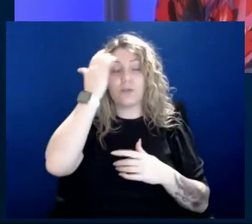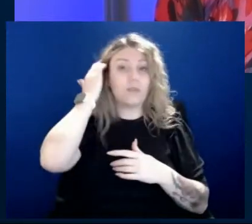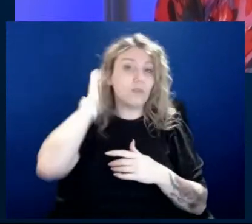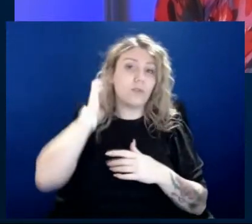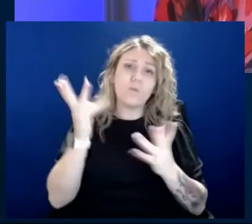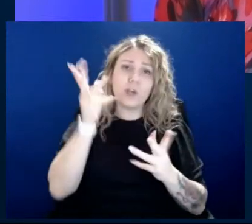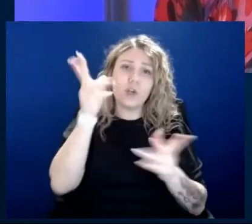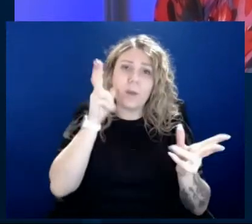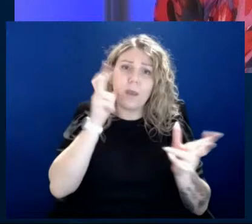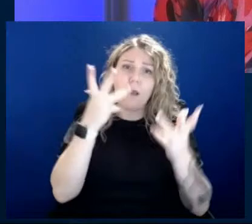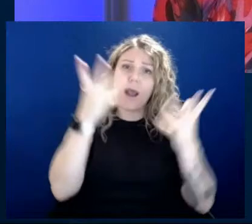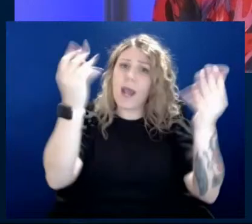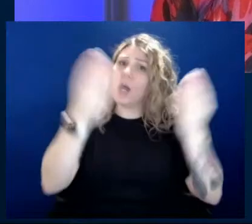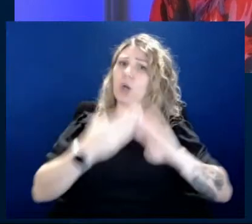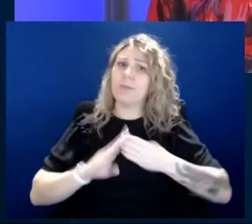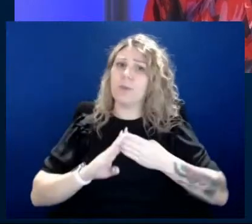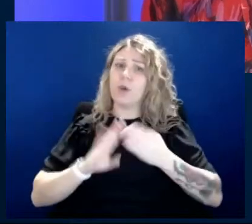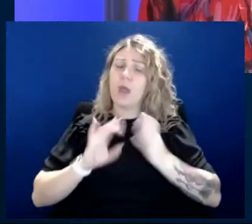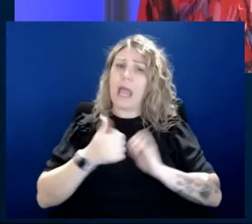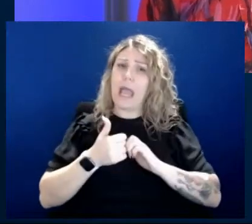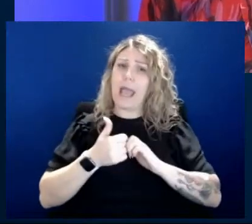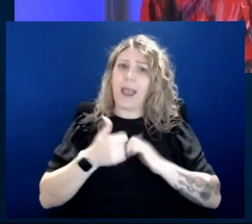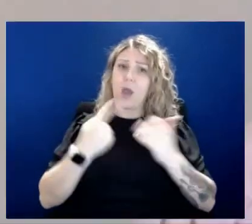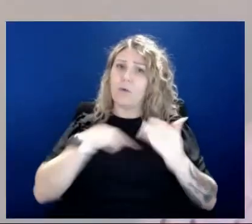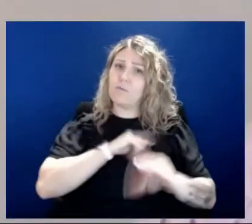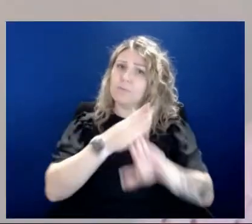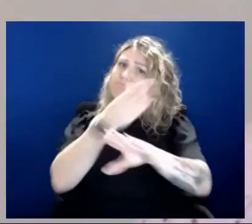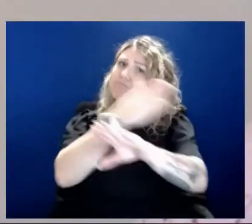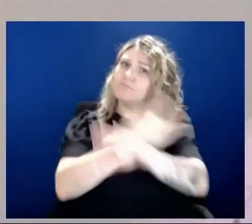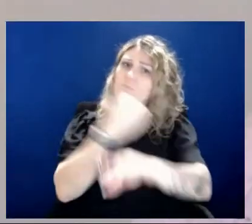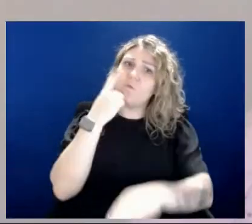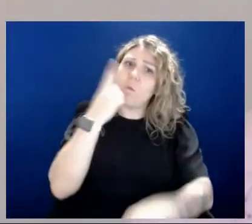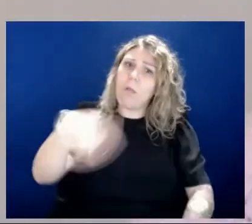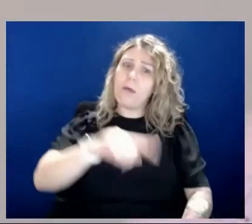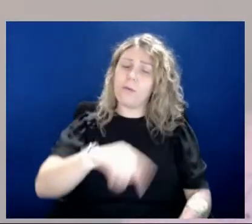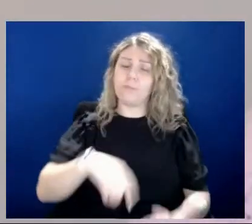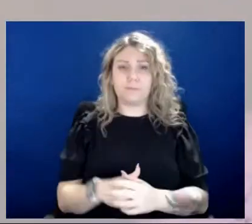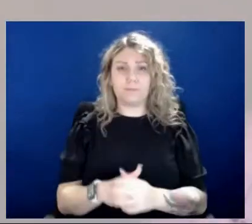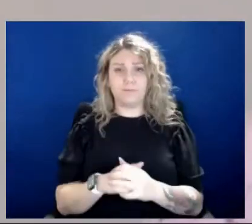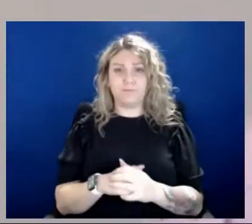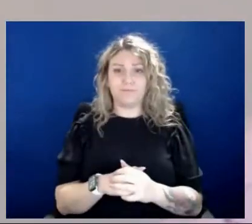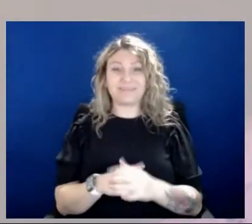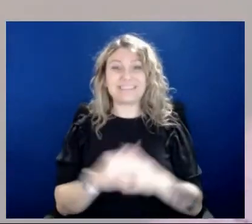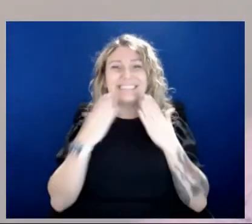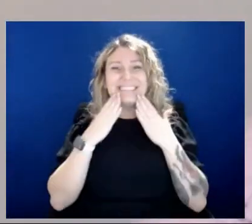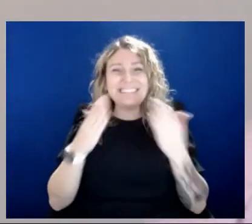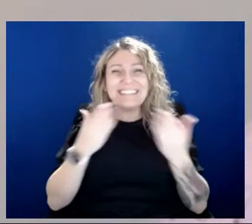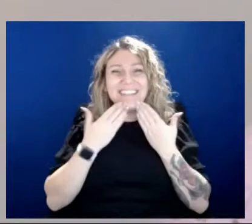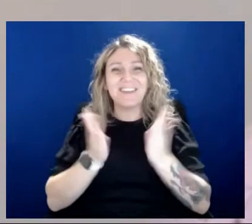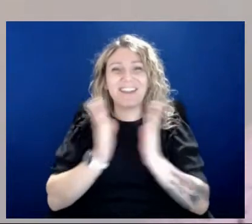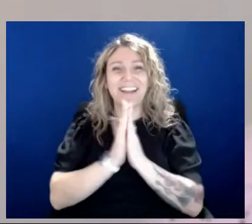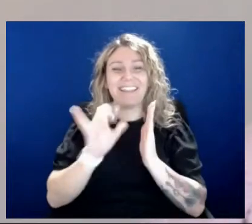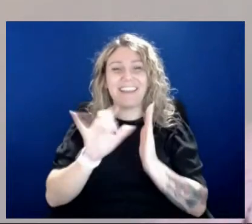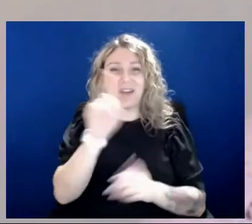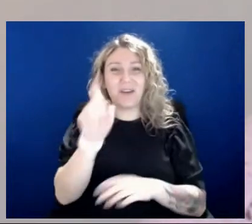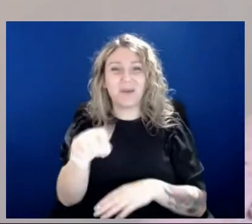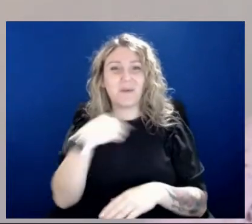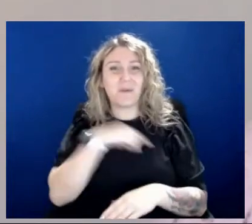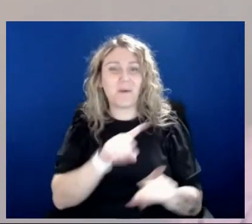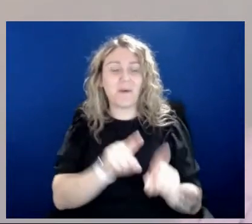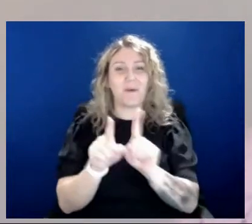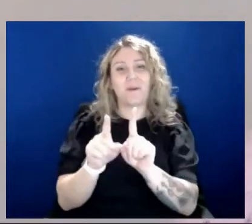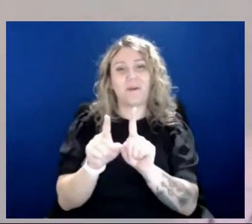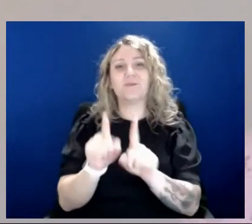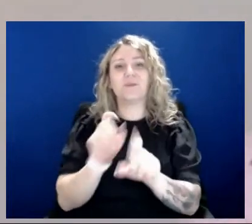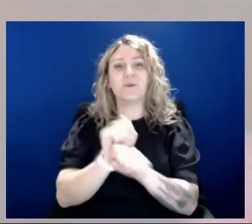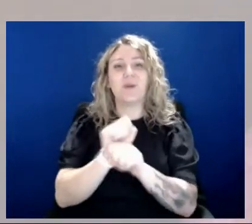communities, and how have we moved the needle for those folks? But thanks for asking that question. We also work with